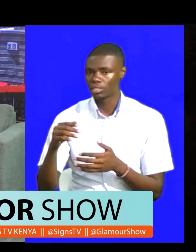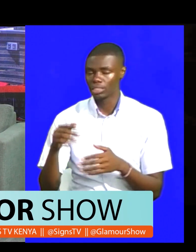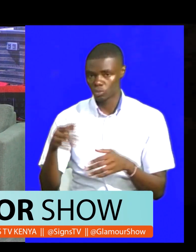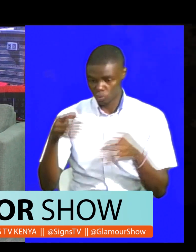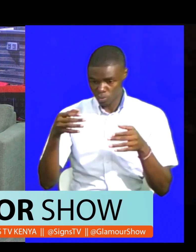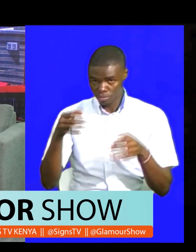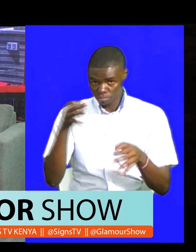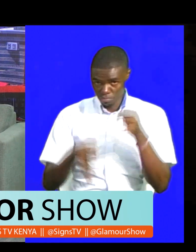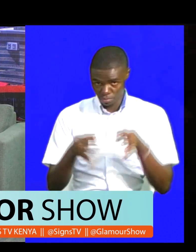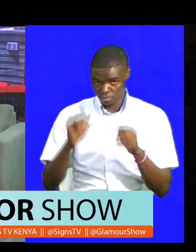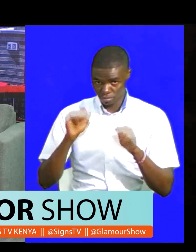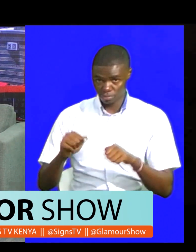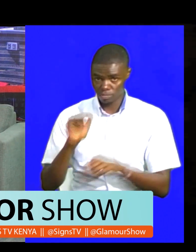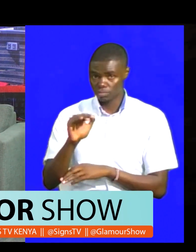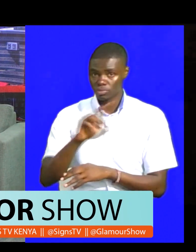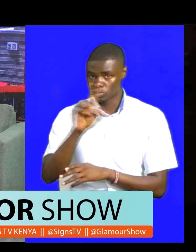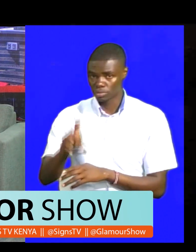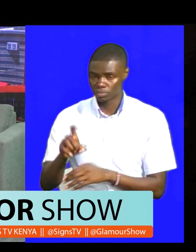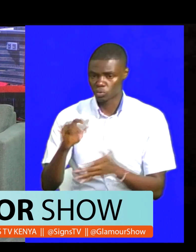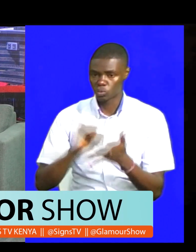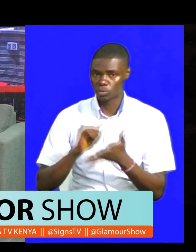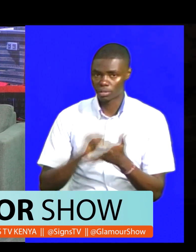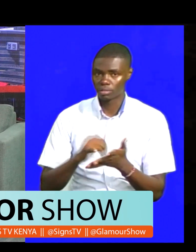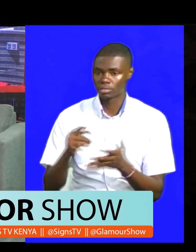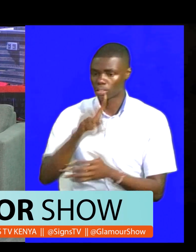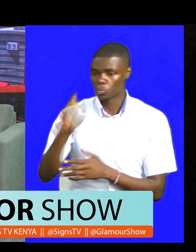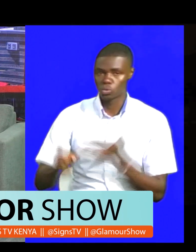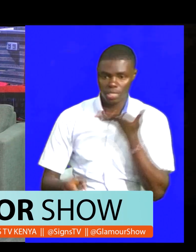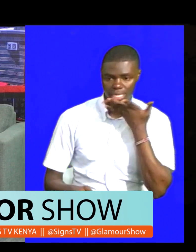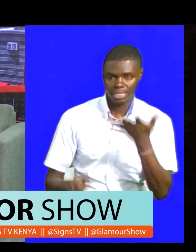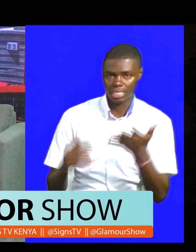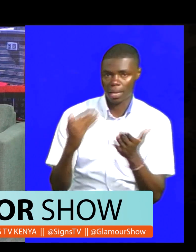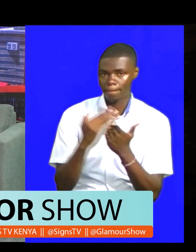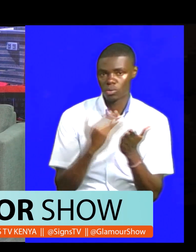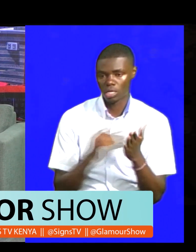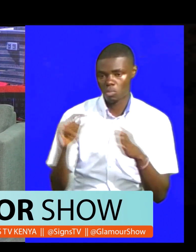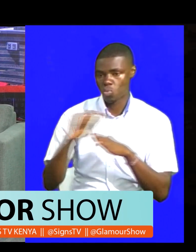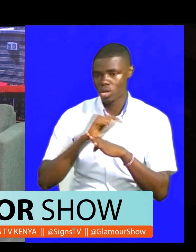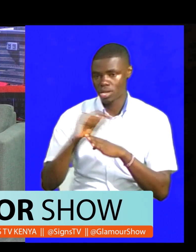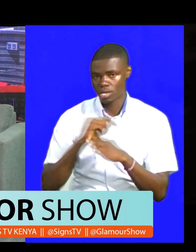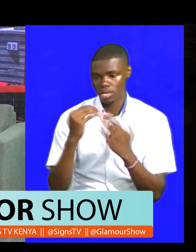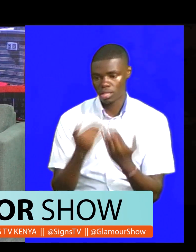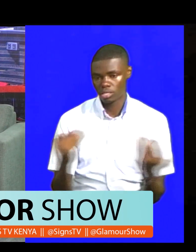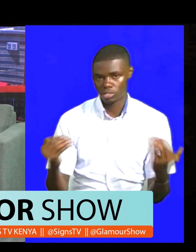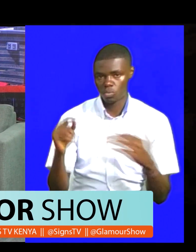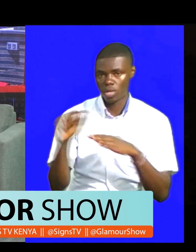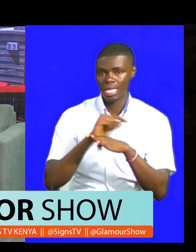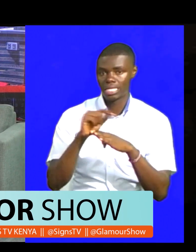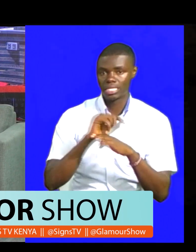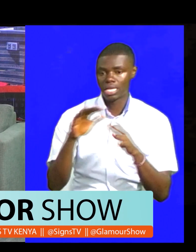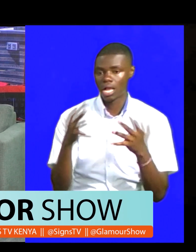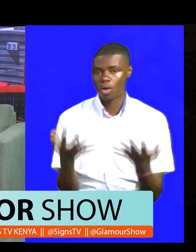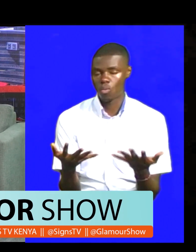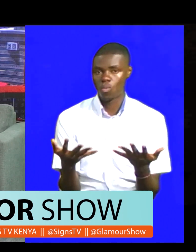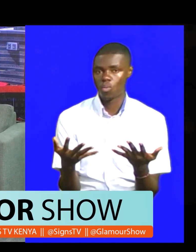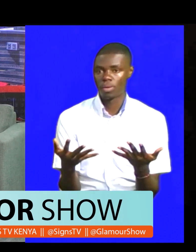questions. And through that question and answering sessions, we are able to train the kids. We are able to train them how they're